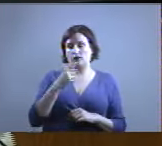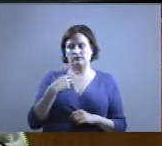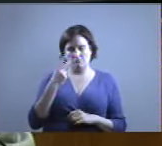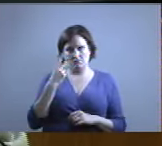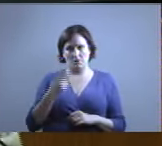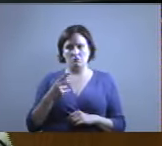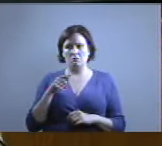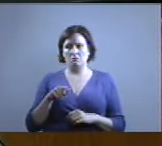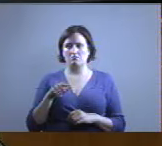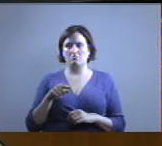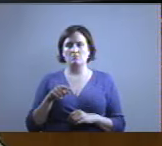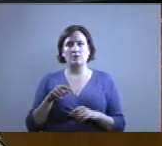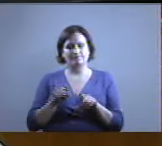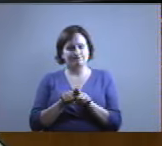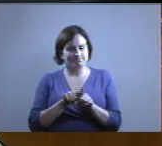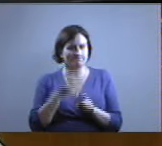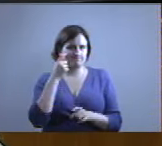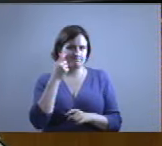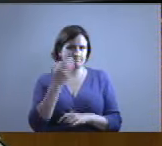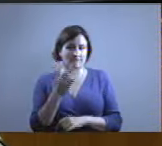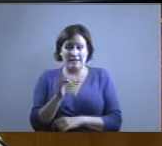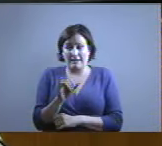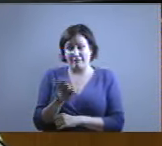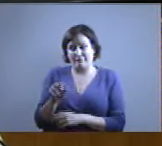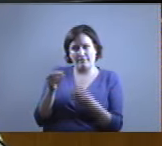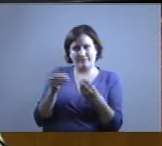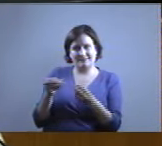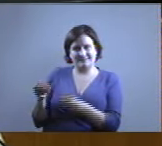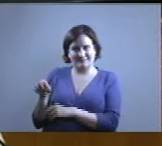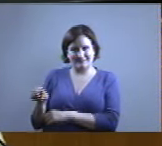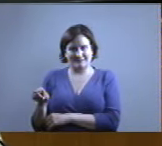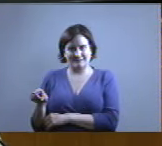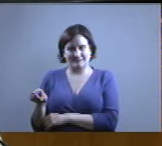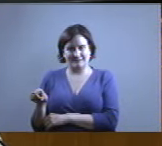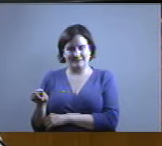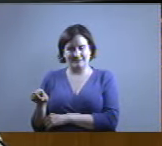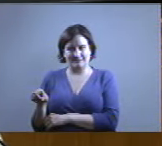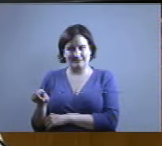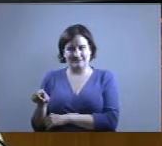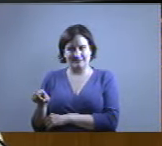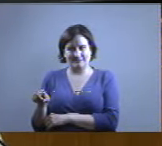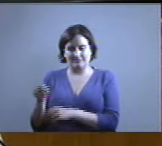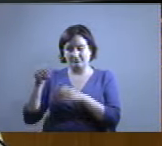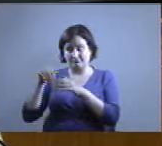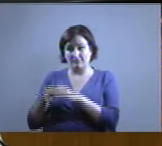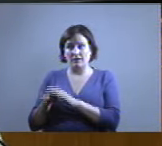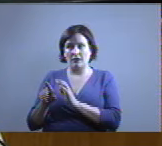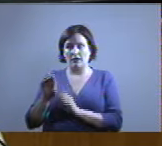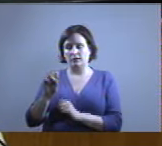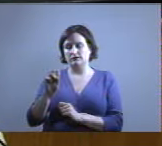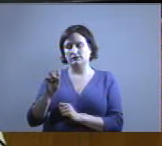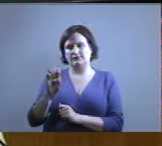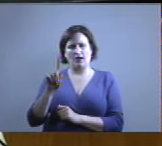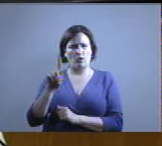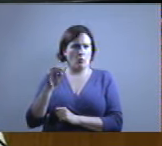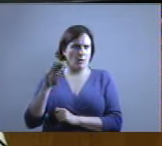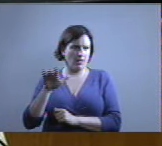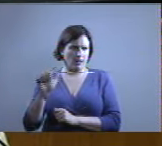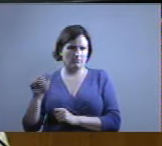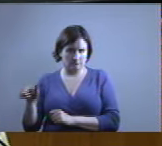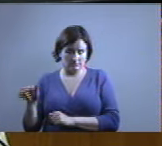and a real test to test if business under the umbrella of Sakola was genuine about the resolve to find